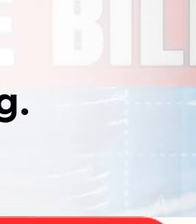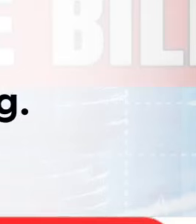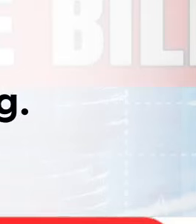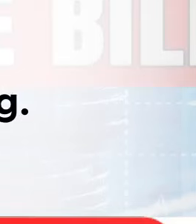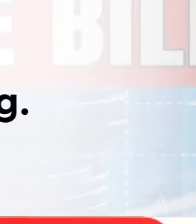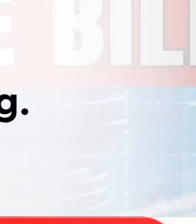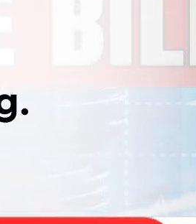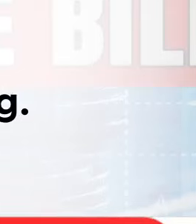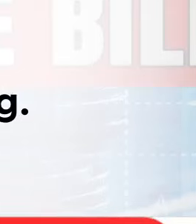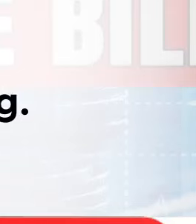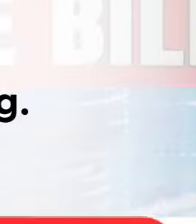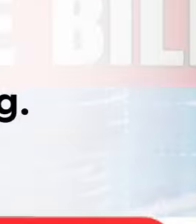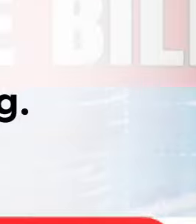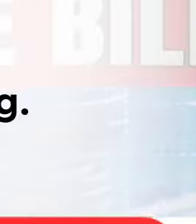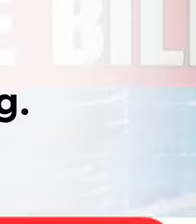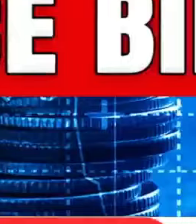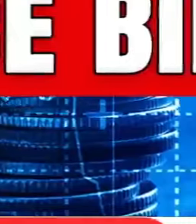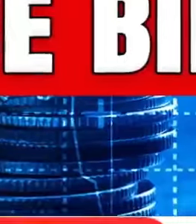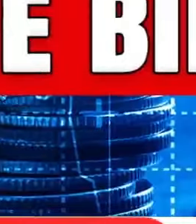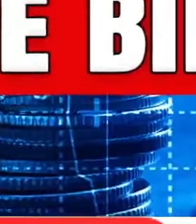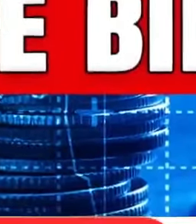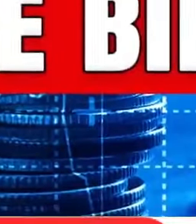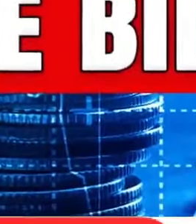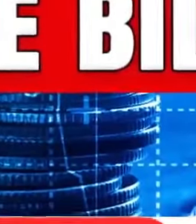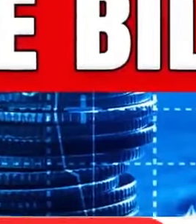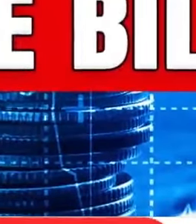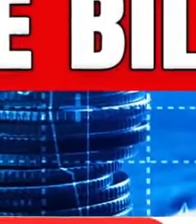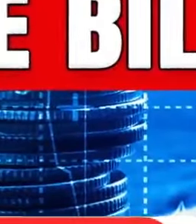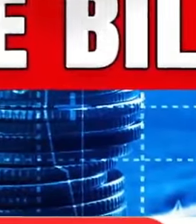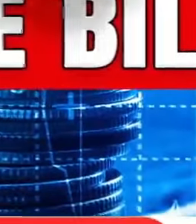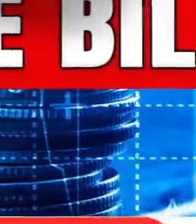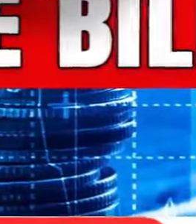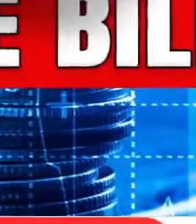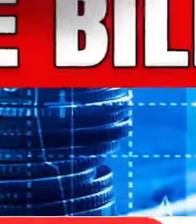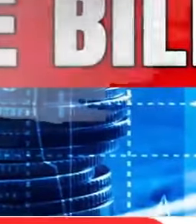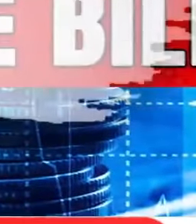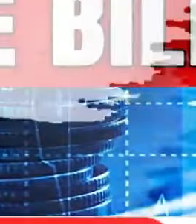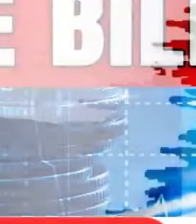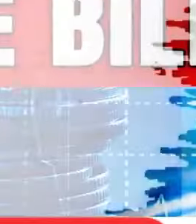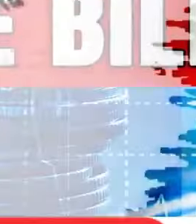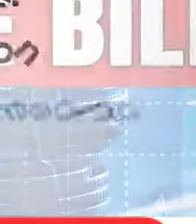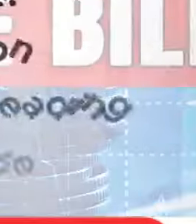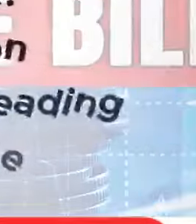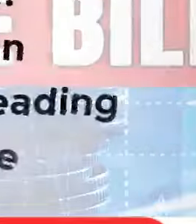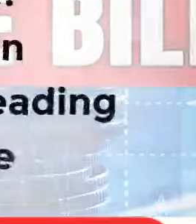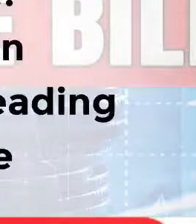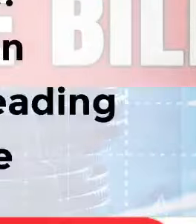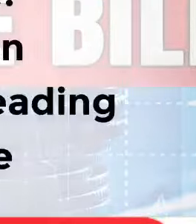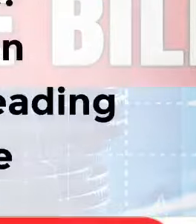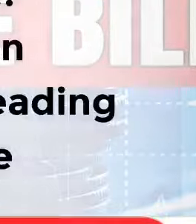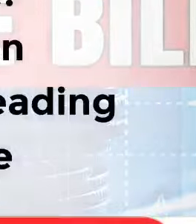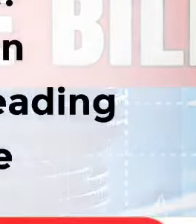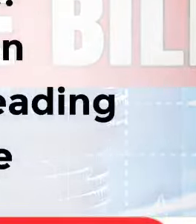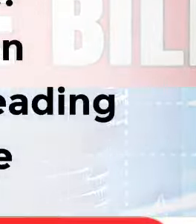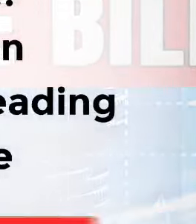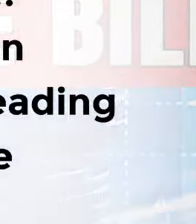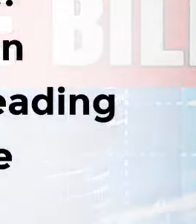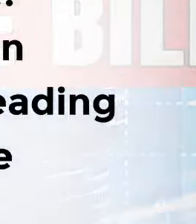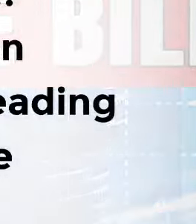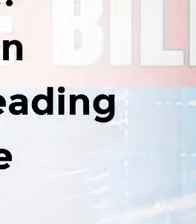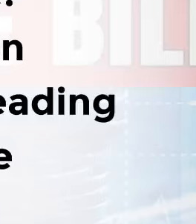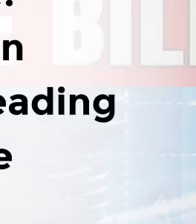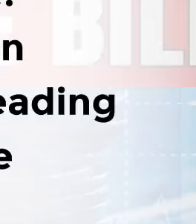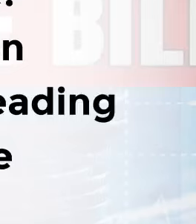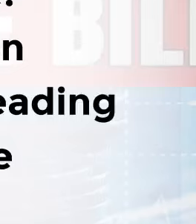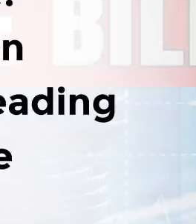clauses before it's taken back to the August House for the third reading. A third reading is the stage of a